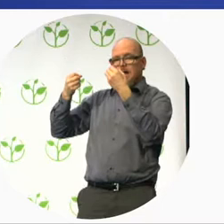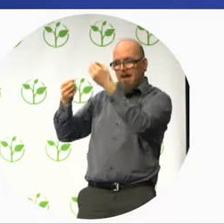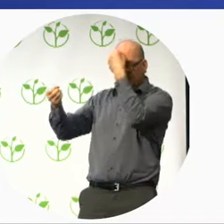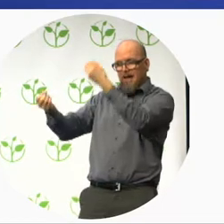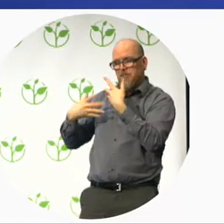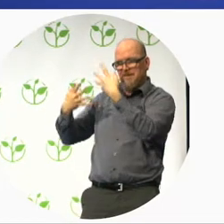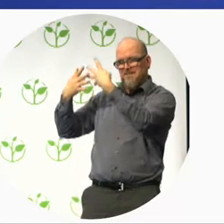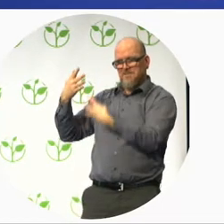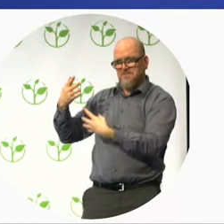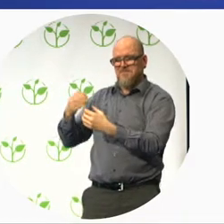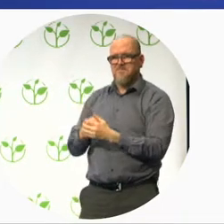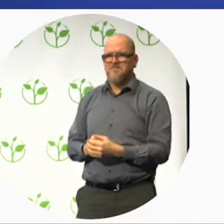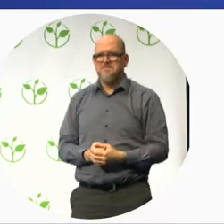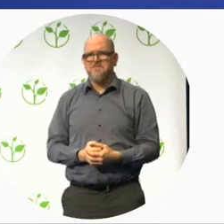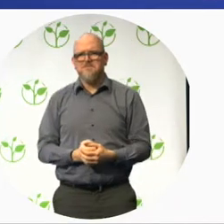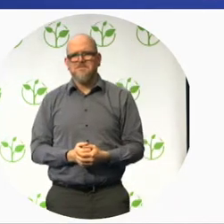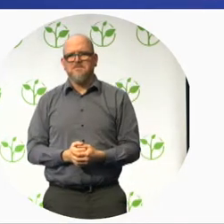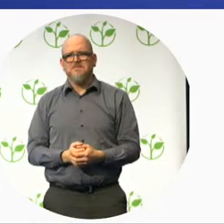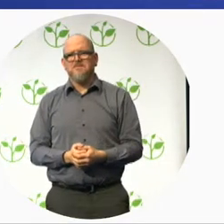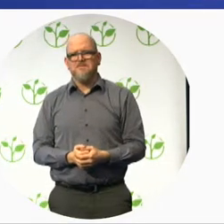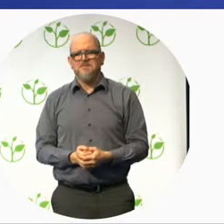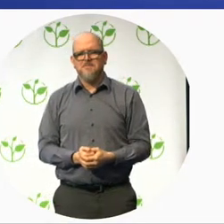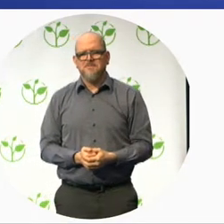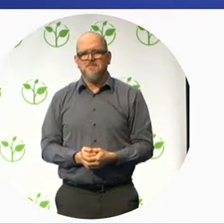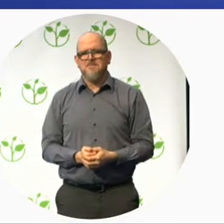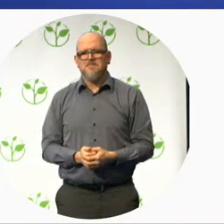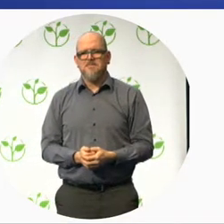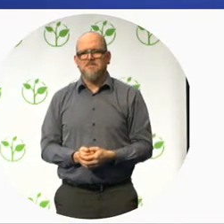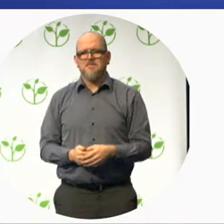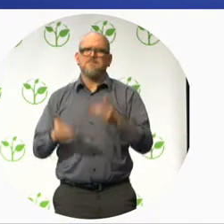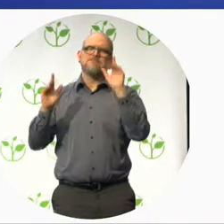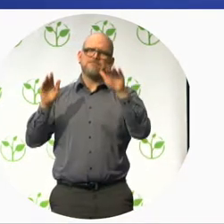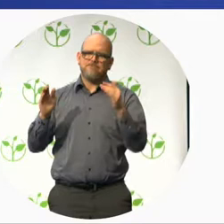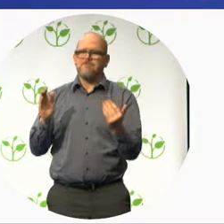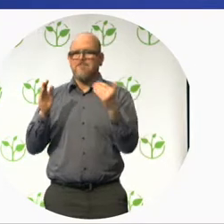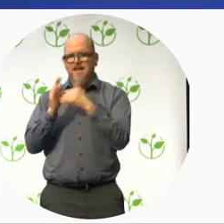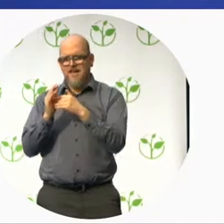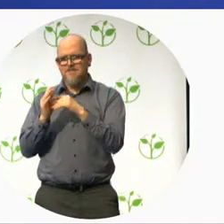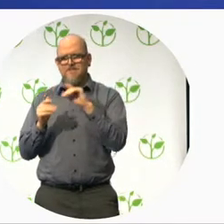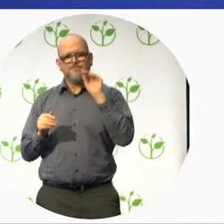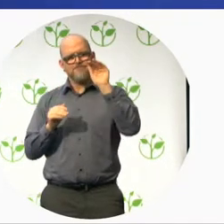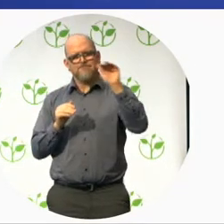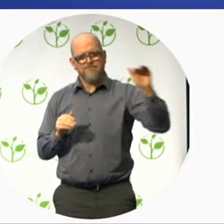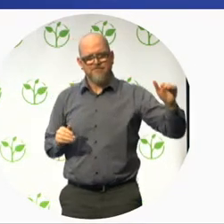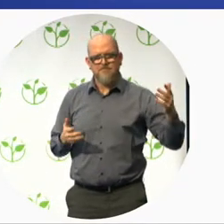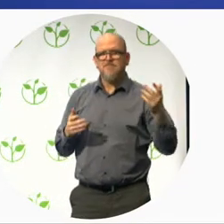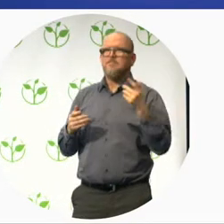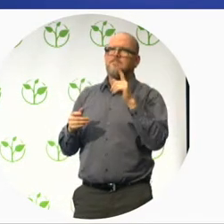created. Again, we use SharePoint to create this. And not